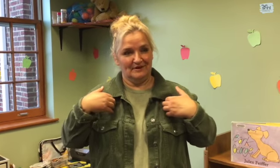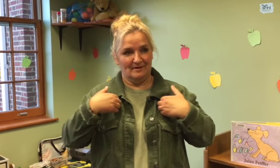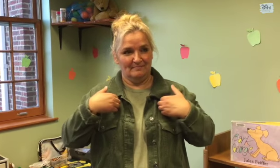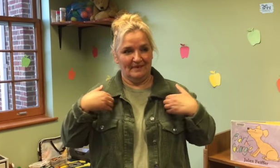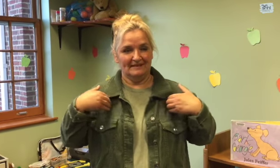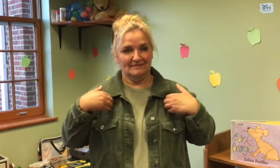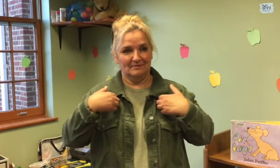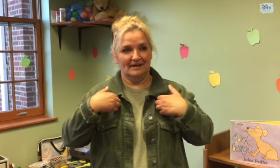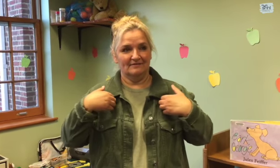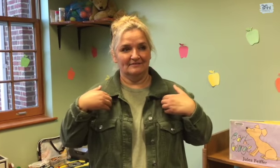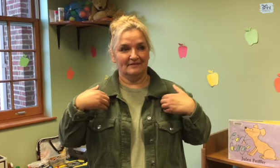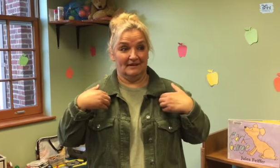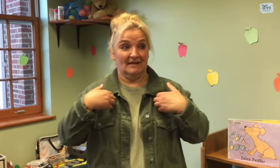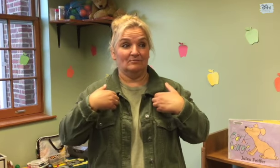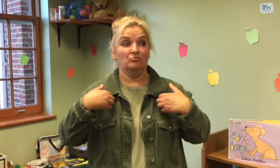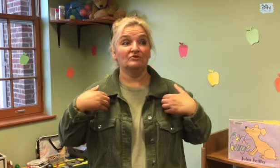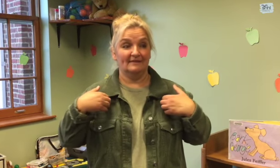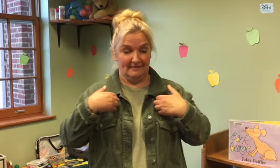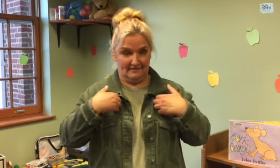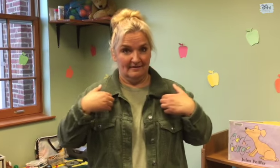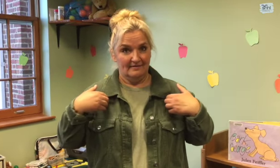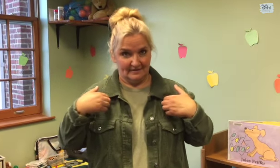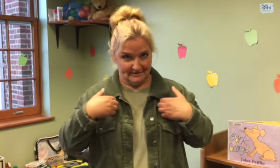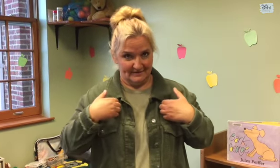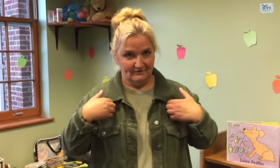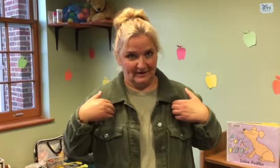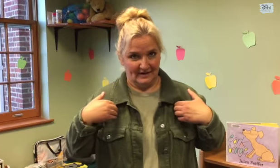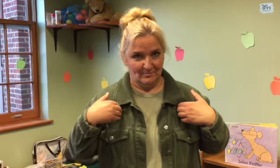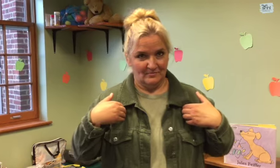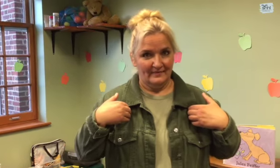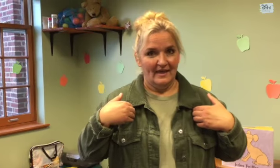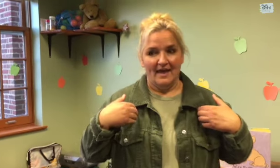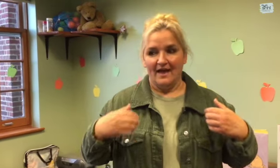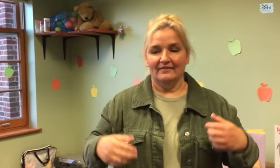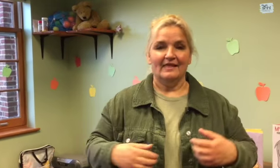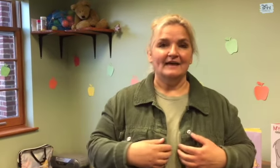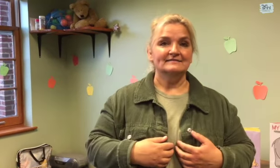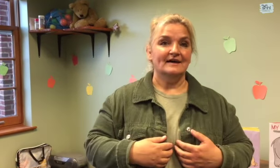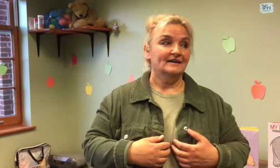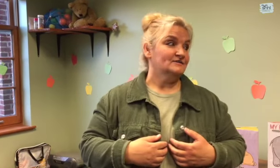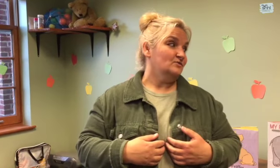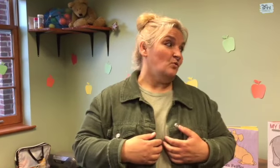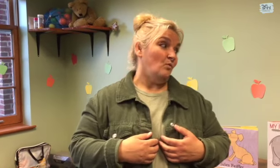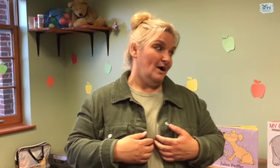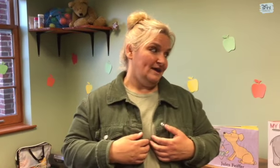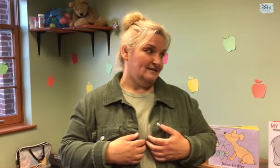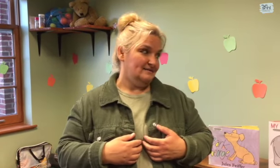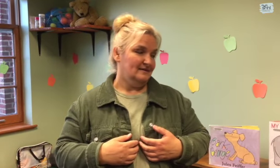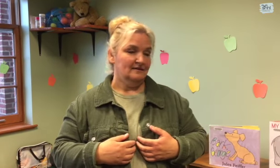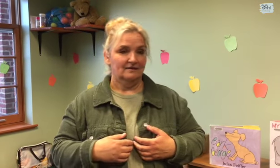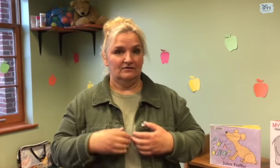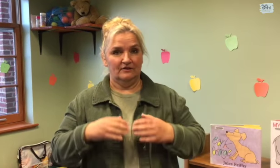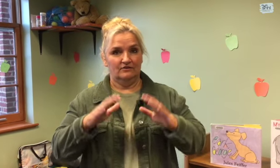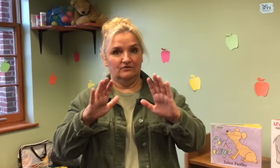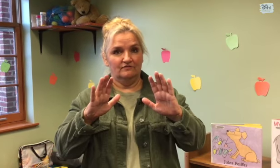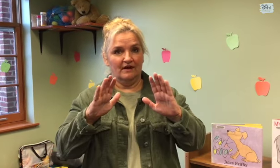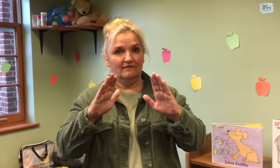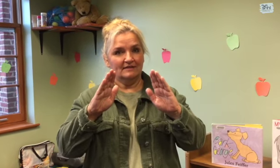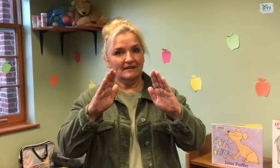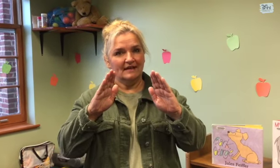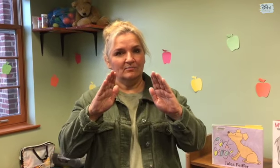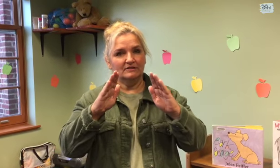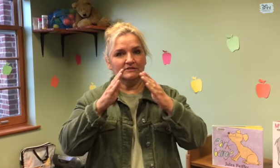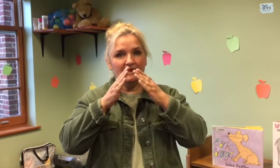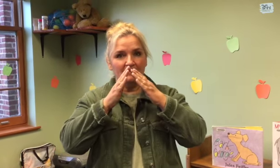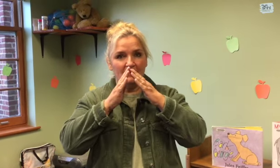with your hands up and down. It's like an Ah. animal breathing. That's the sign Cool. for animal. All And right. the last sign is quiet. You take your 2 5